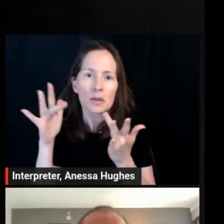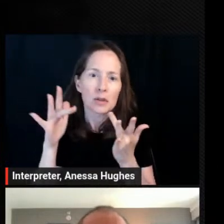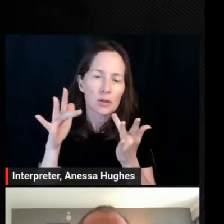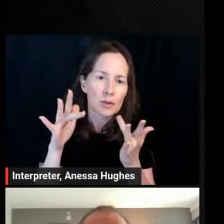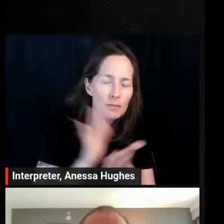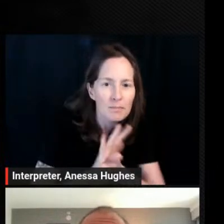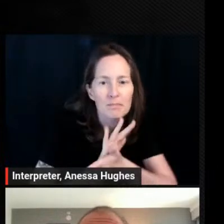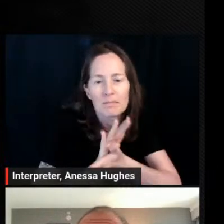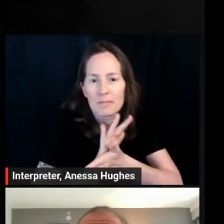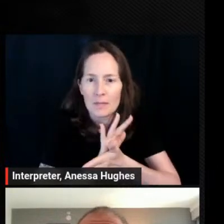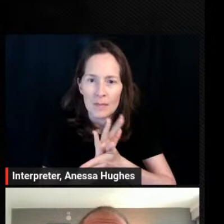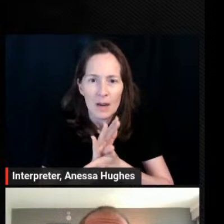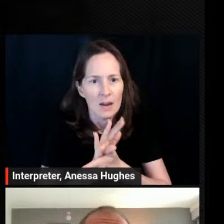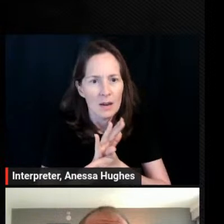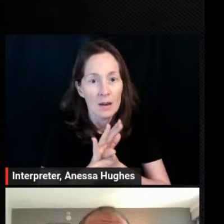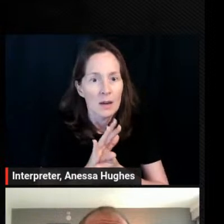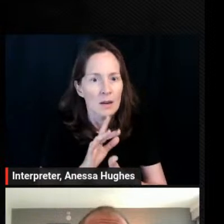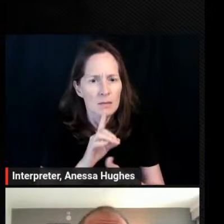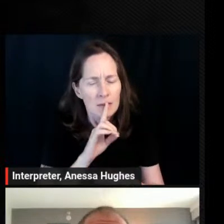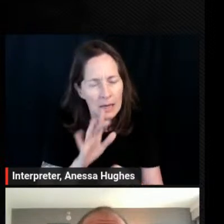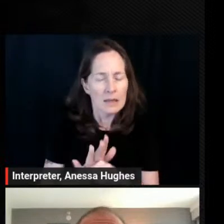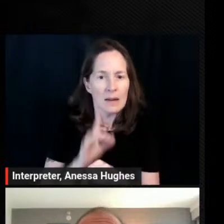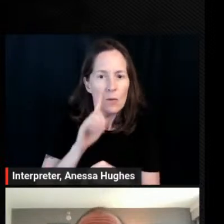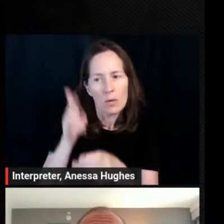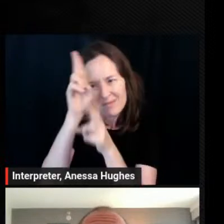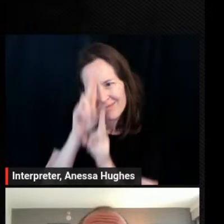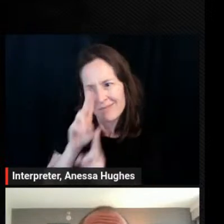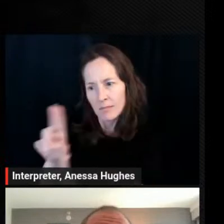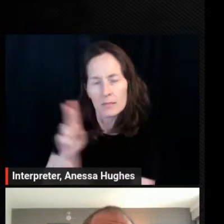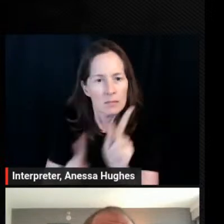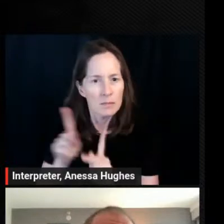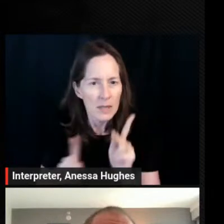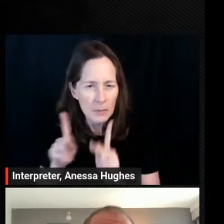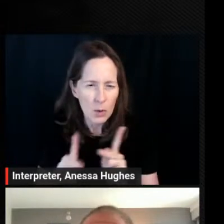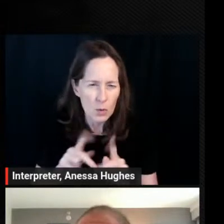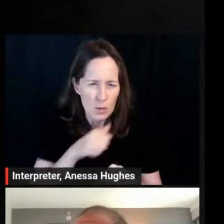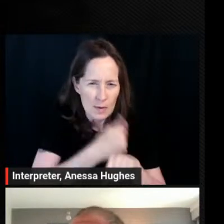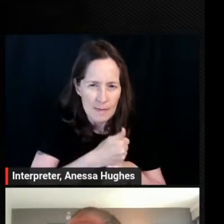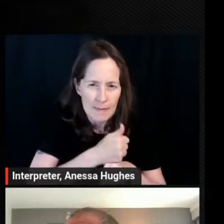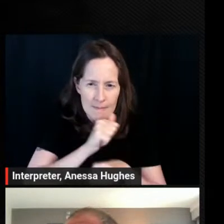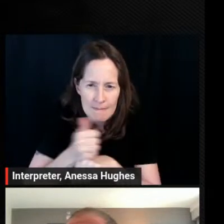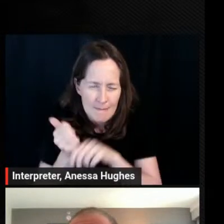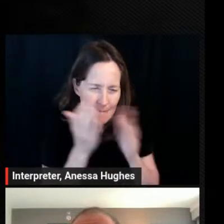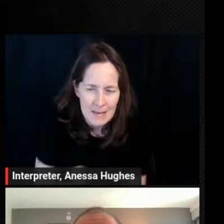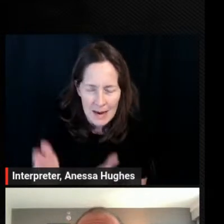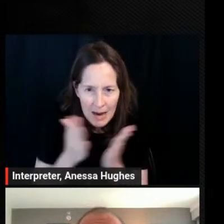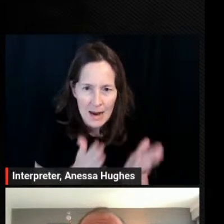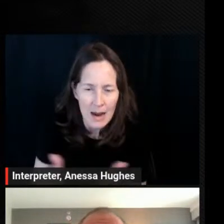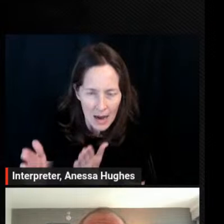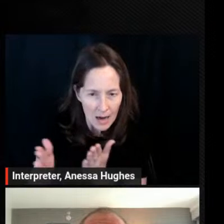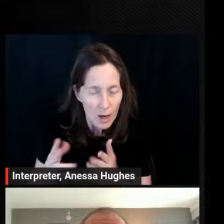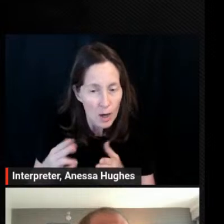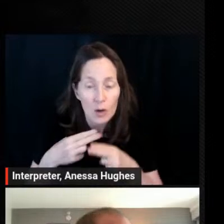through which the enslaved could escape to freedom, the Underground Railroad.